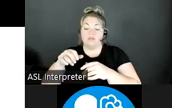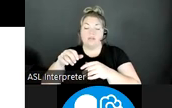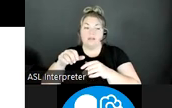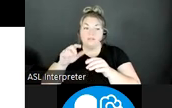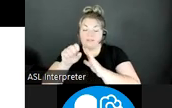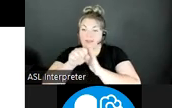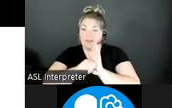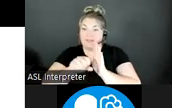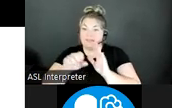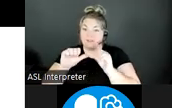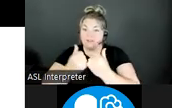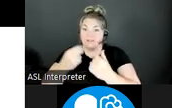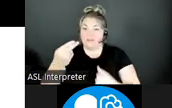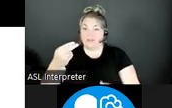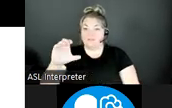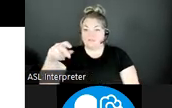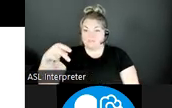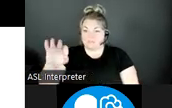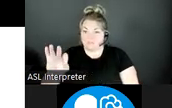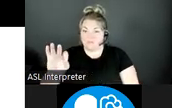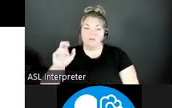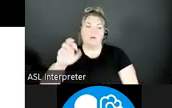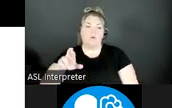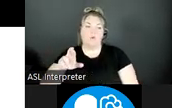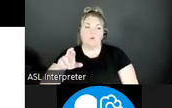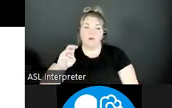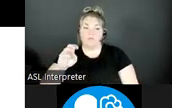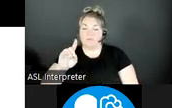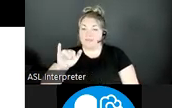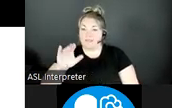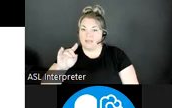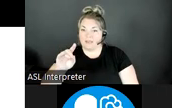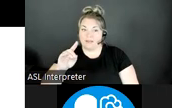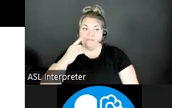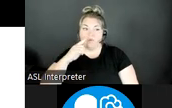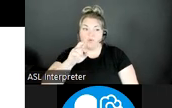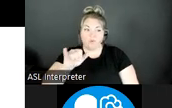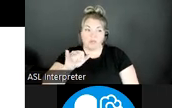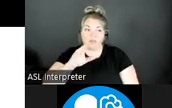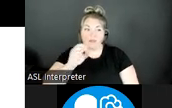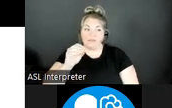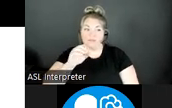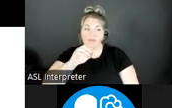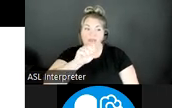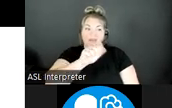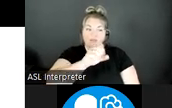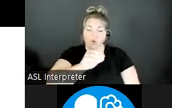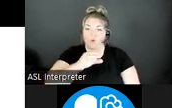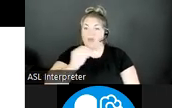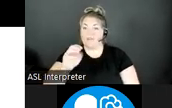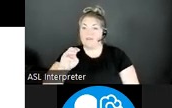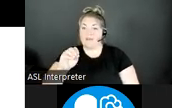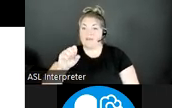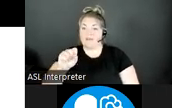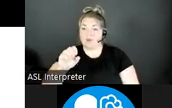Medicaid for the RAE and CDHS for the ASO and the MSO are putting